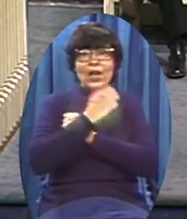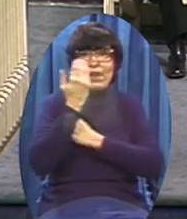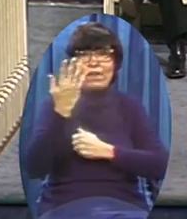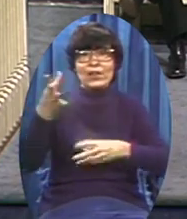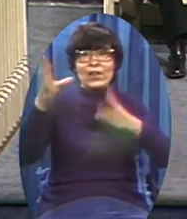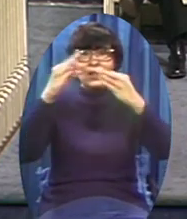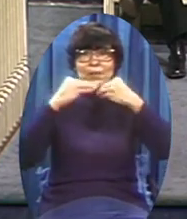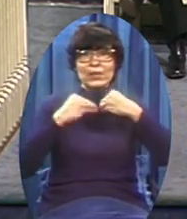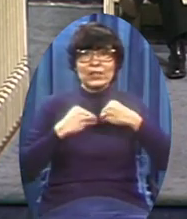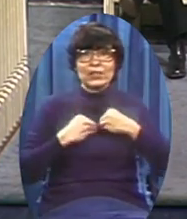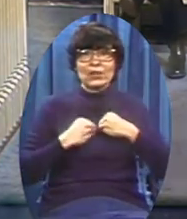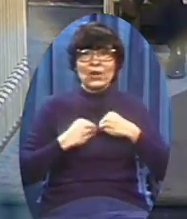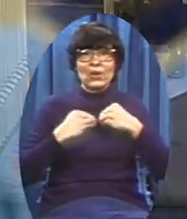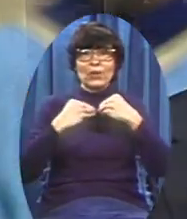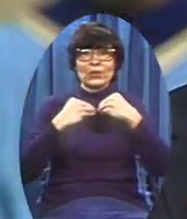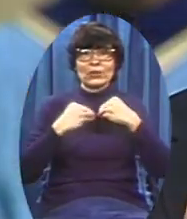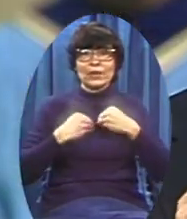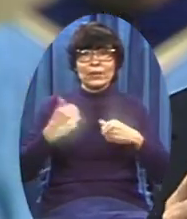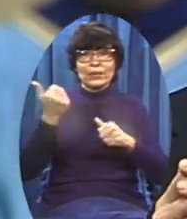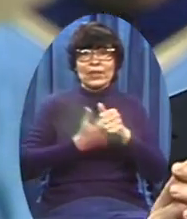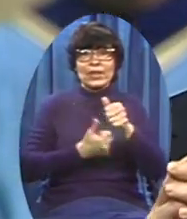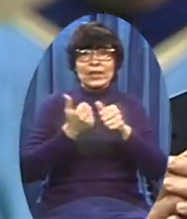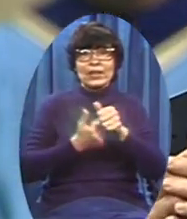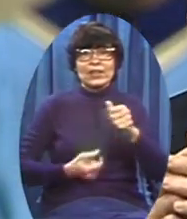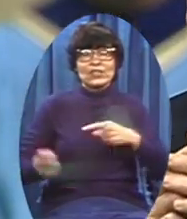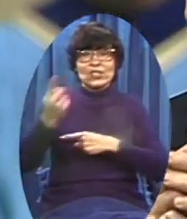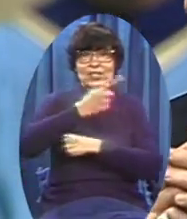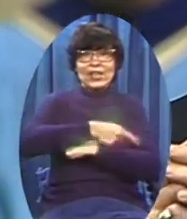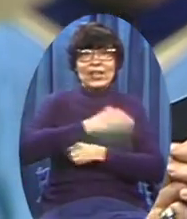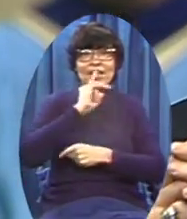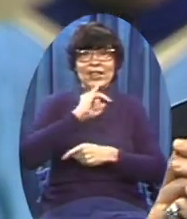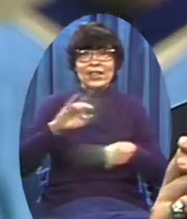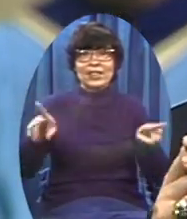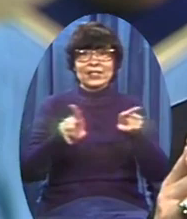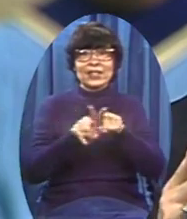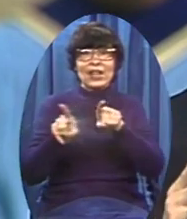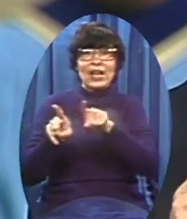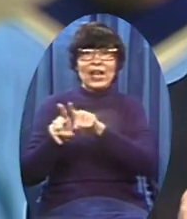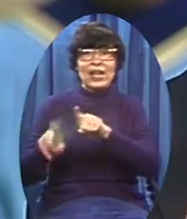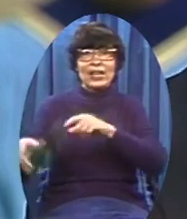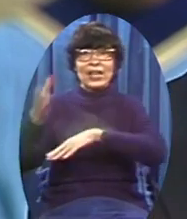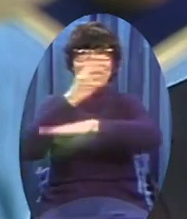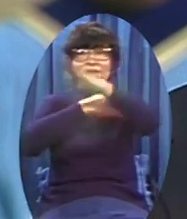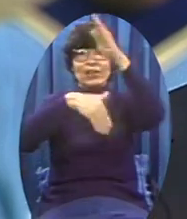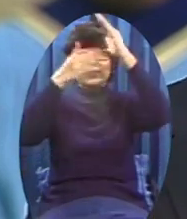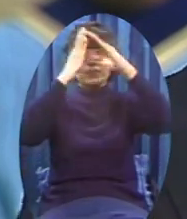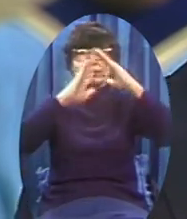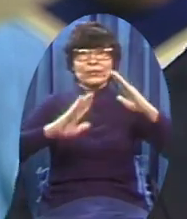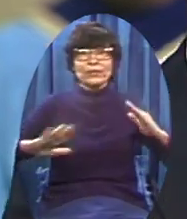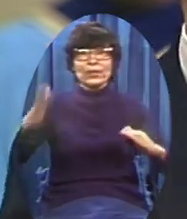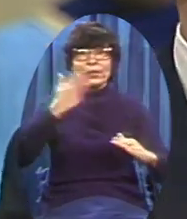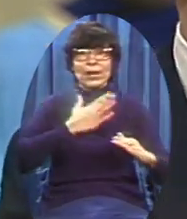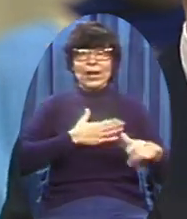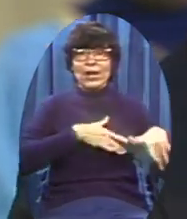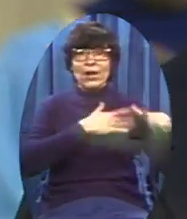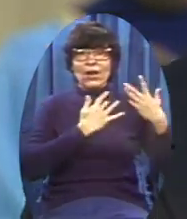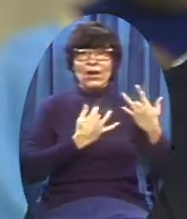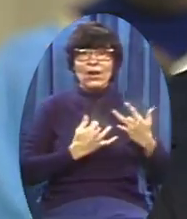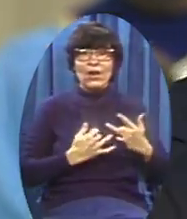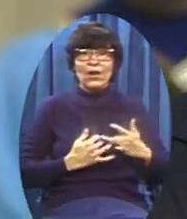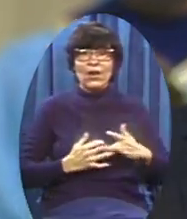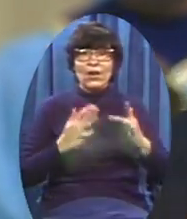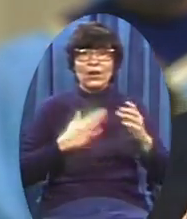he bestows. Each day is like heaven, my heart